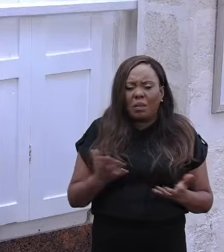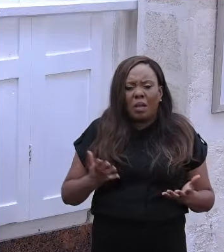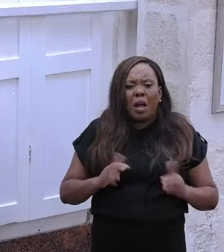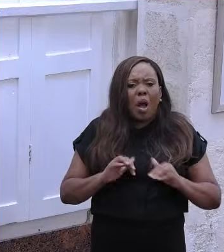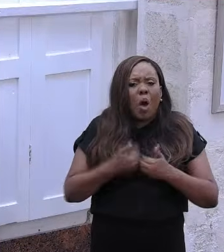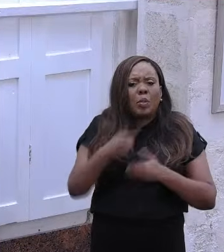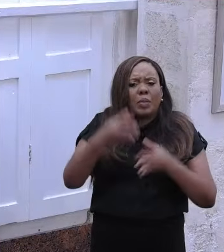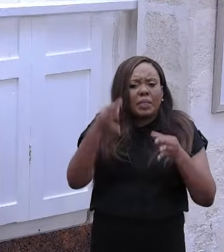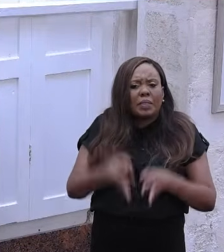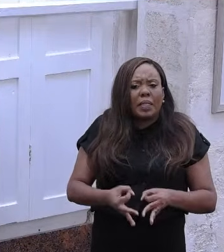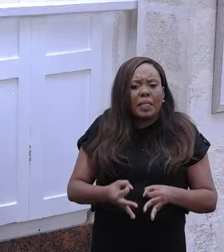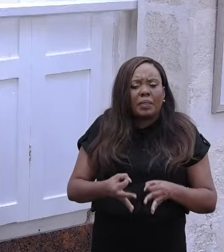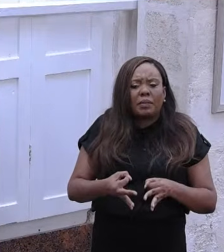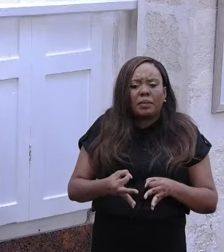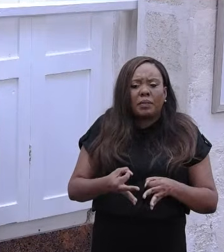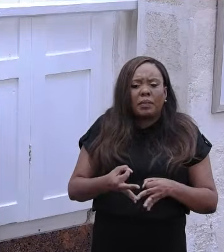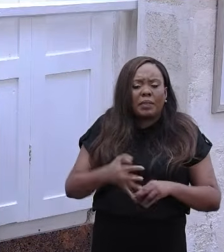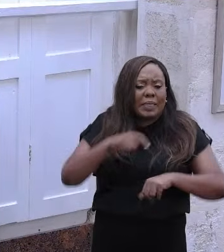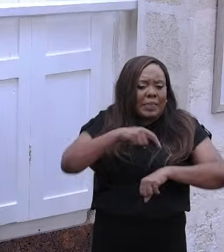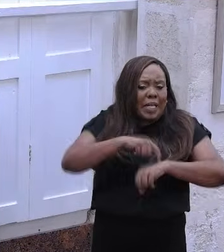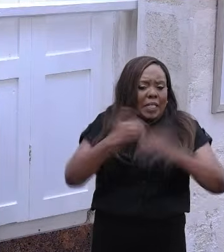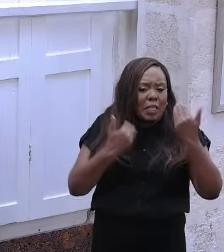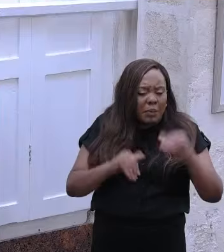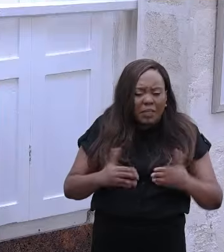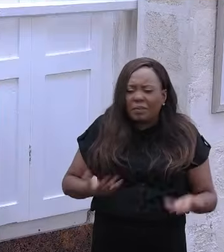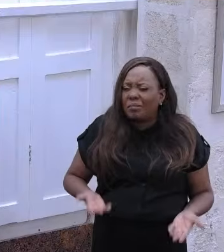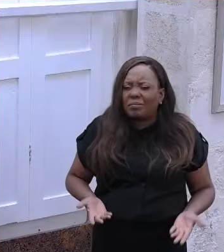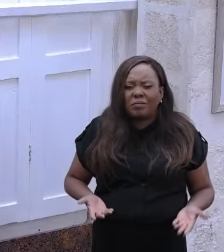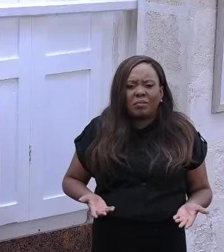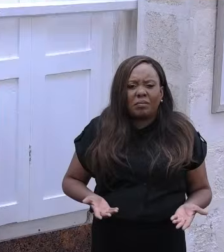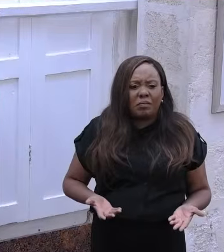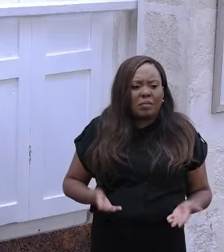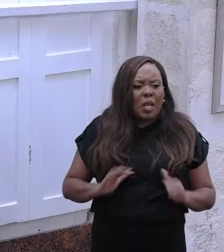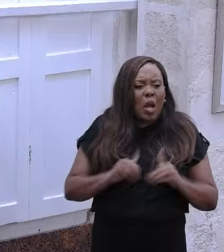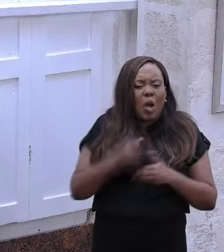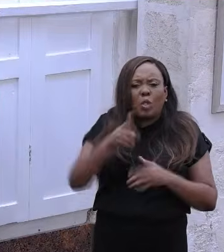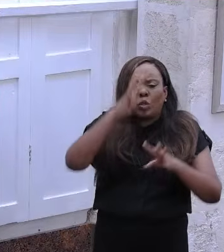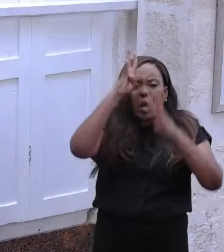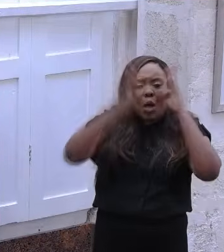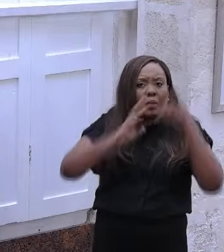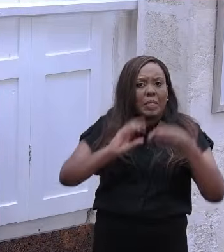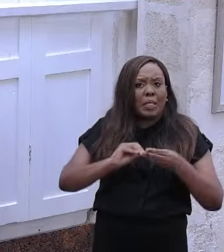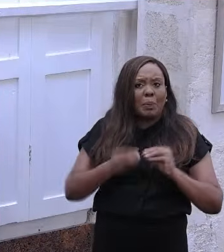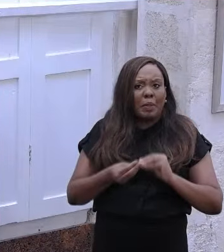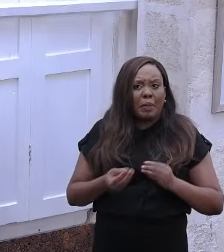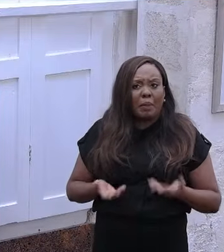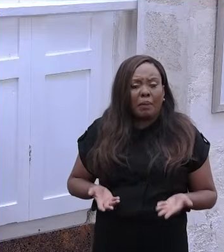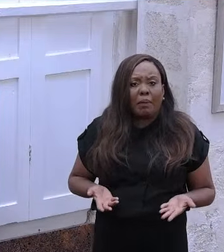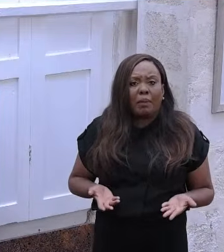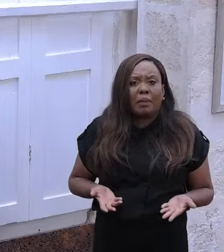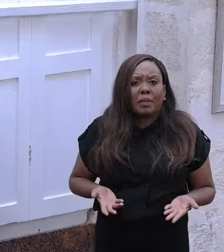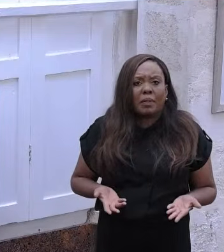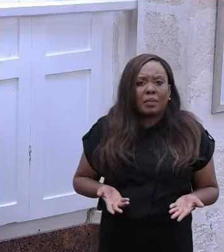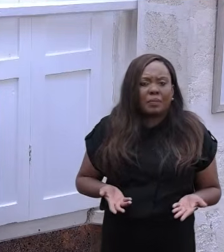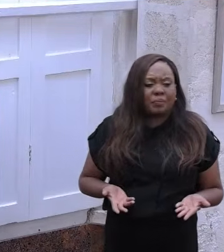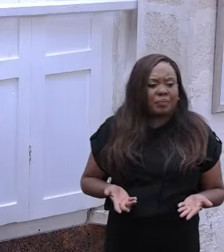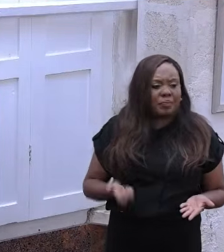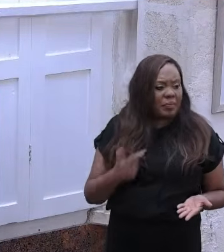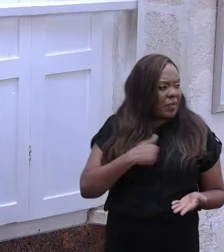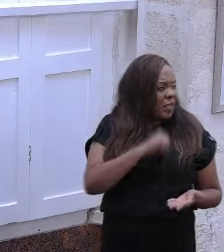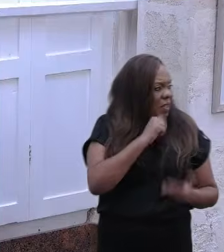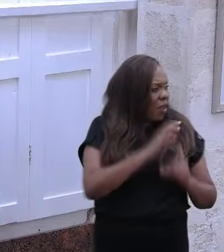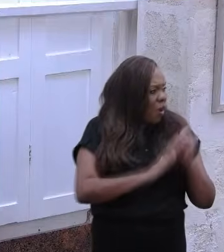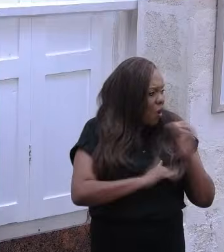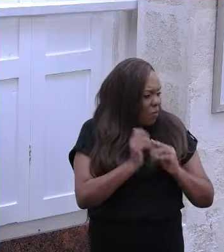is really what it comes down to. It comes down to a number. And I know people feel comfortable saying, yes, we need